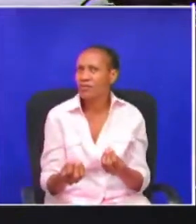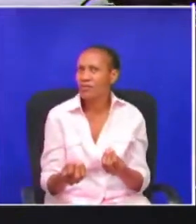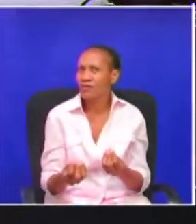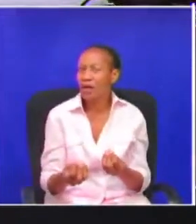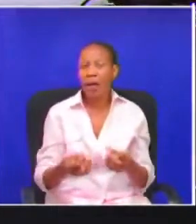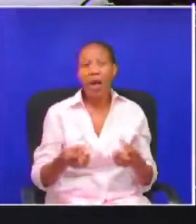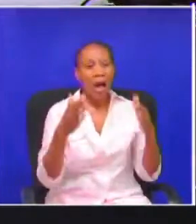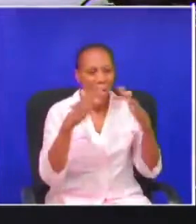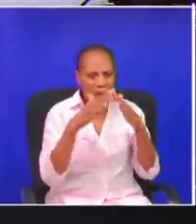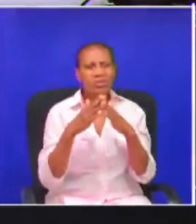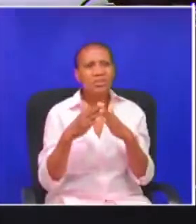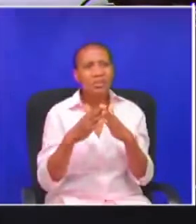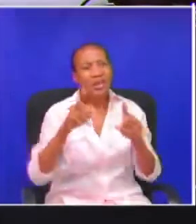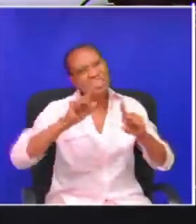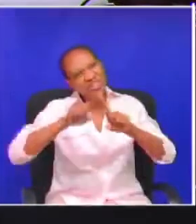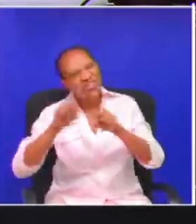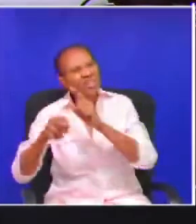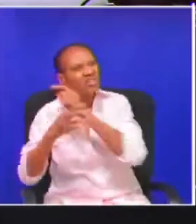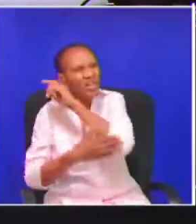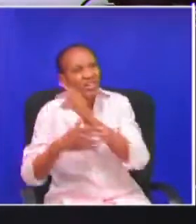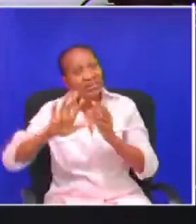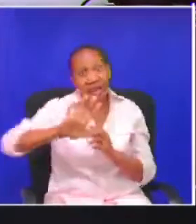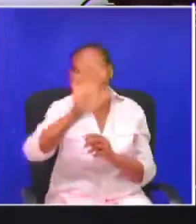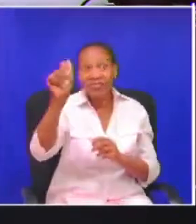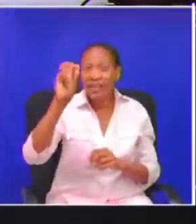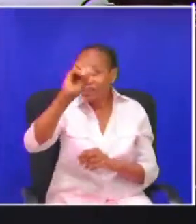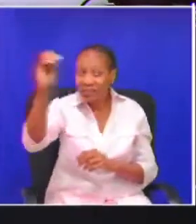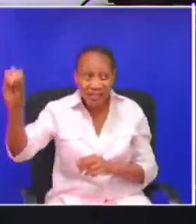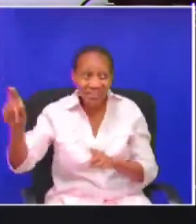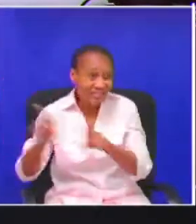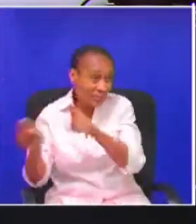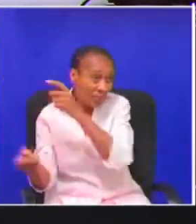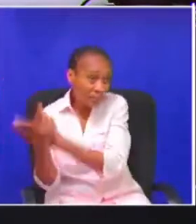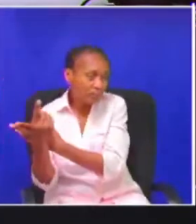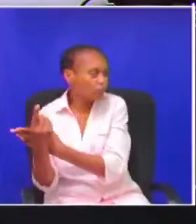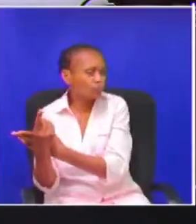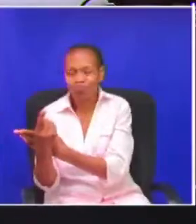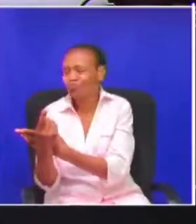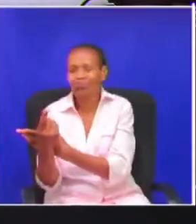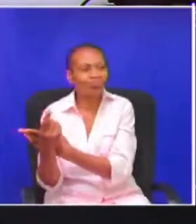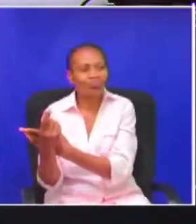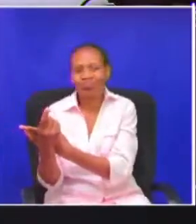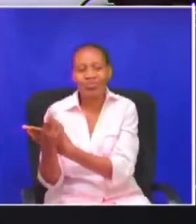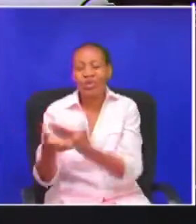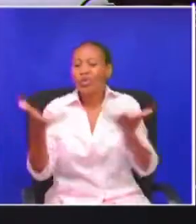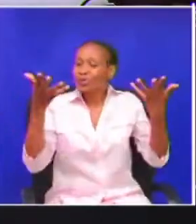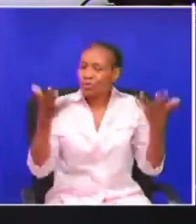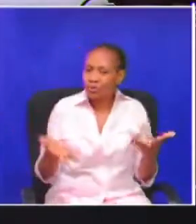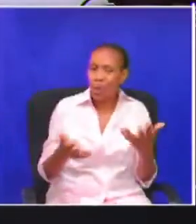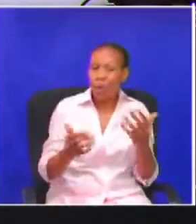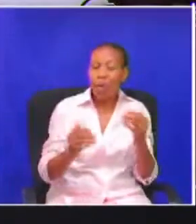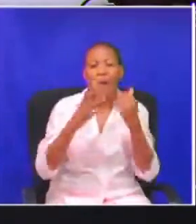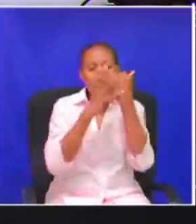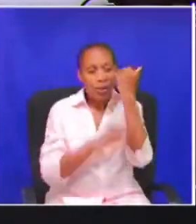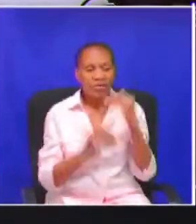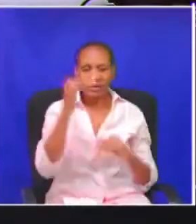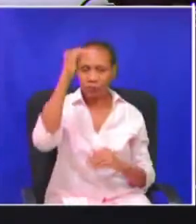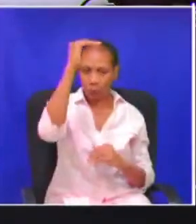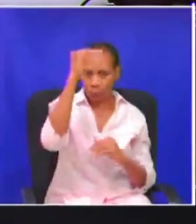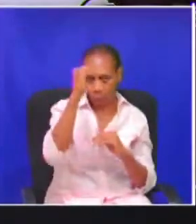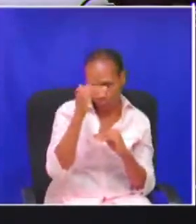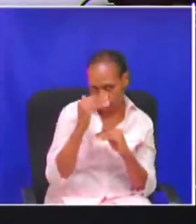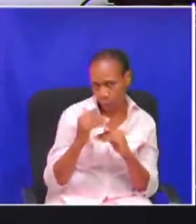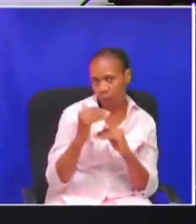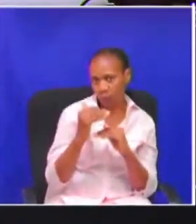plentiful on our continent. So poverty has reduced. Inequality, we still struggle with